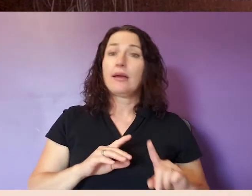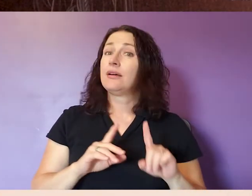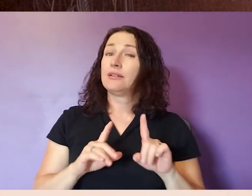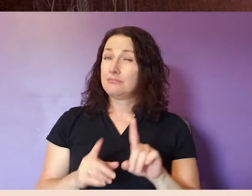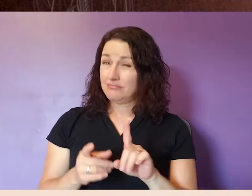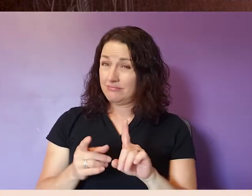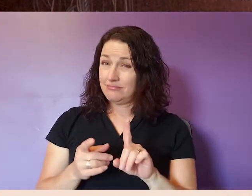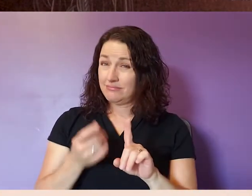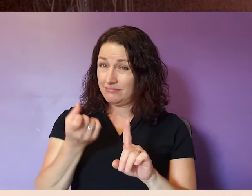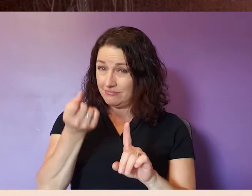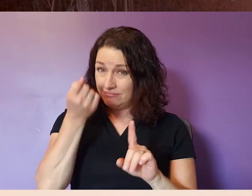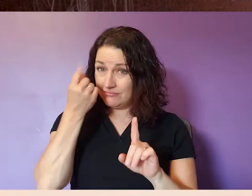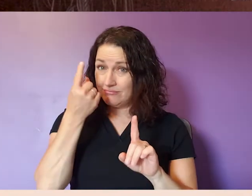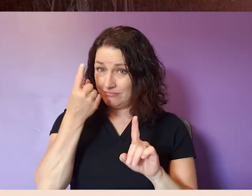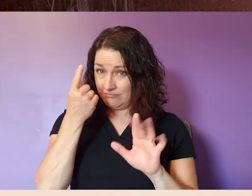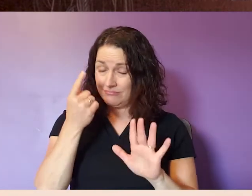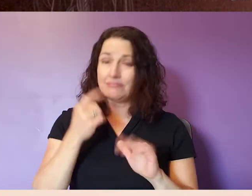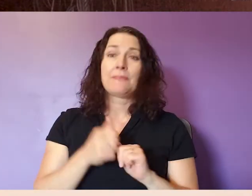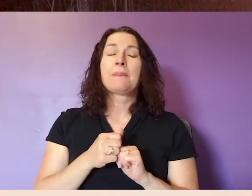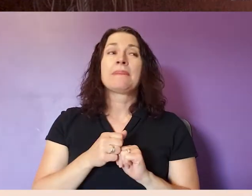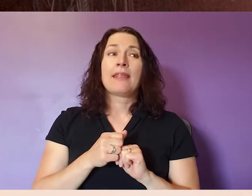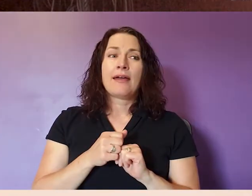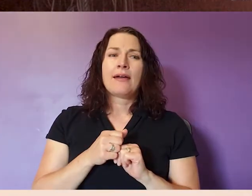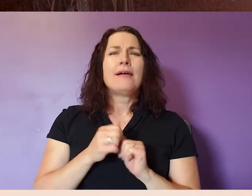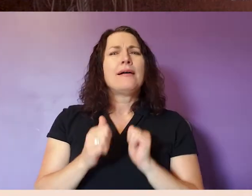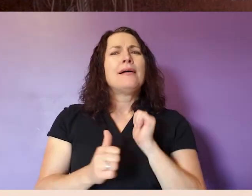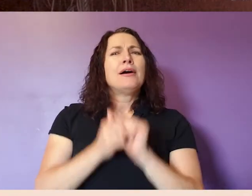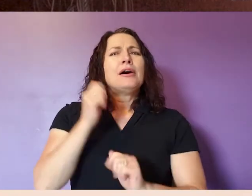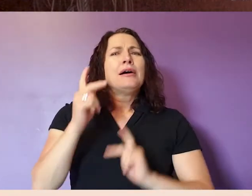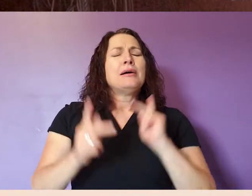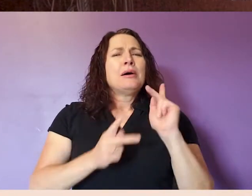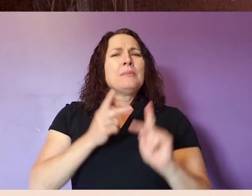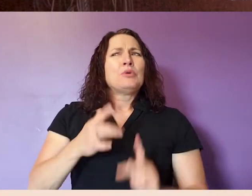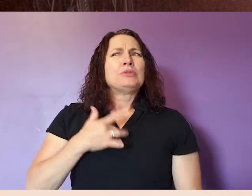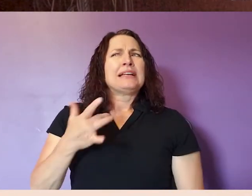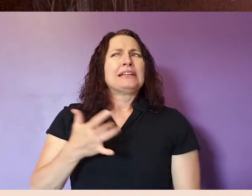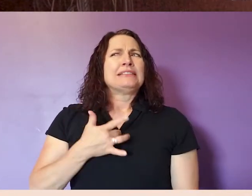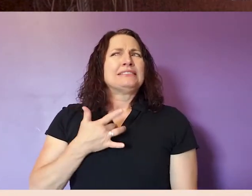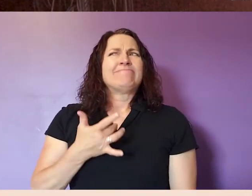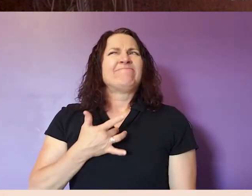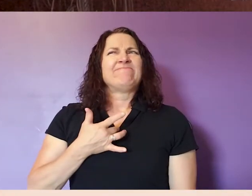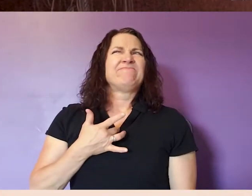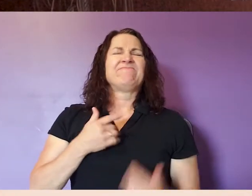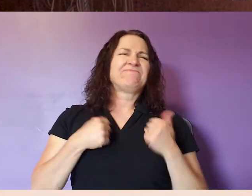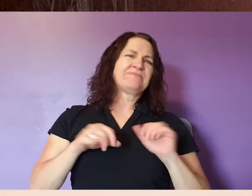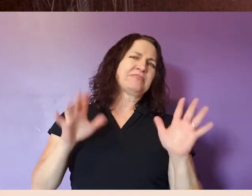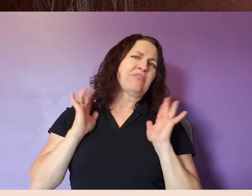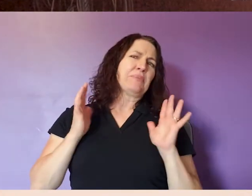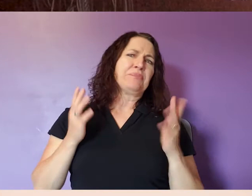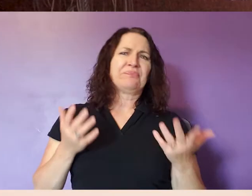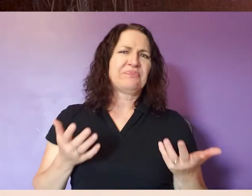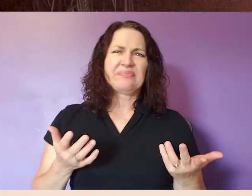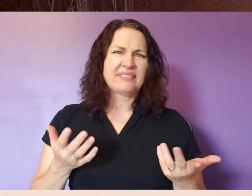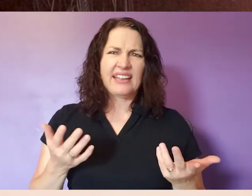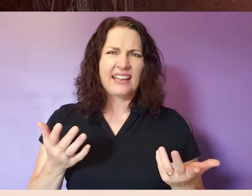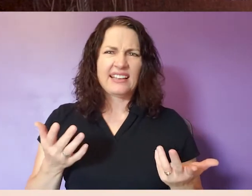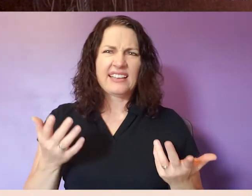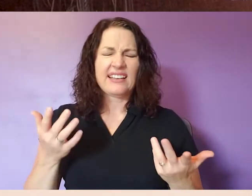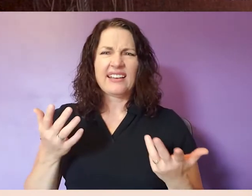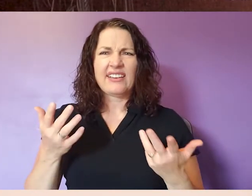people and they get a little discouraged by this but i think there's something in it they get discouraged